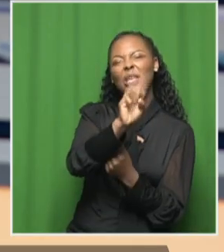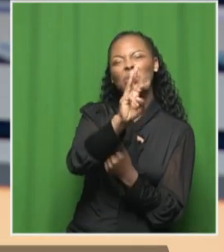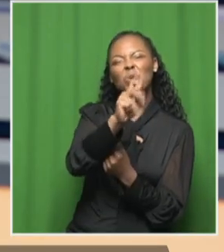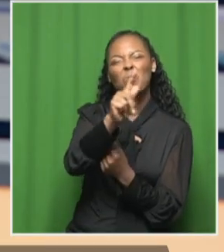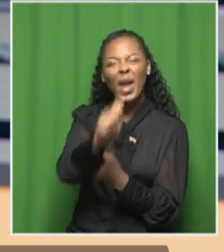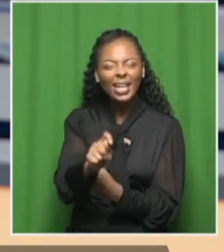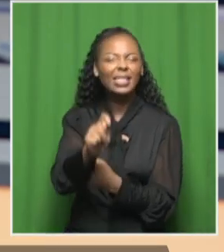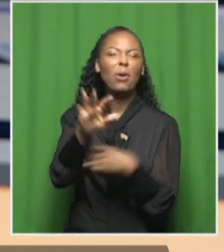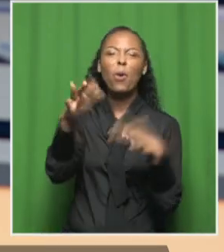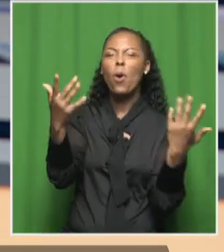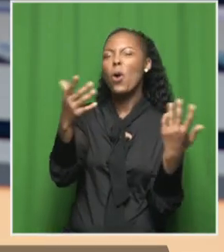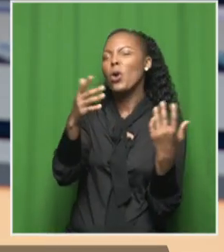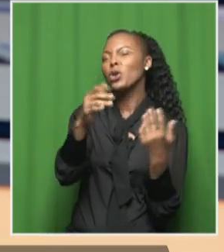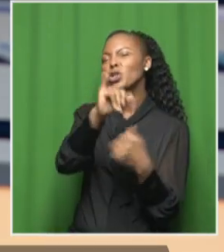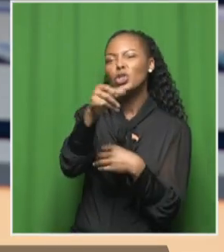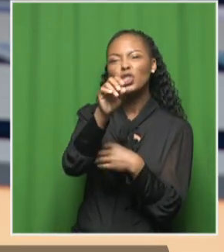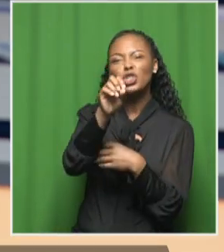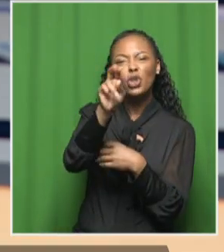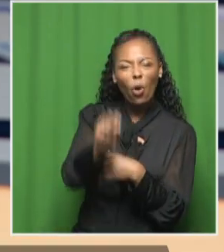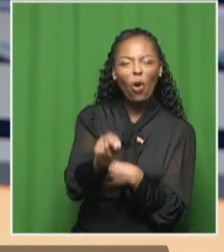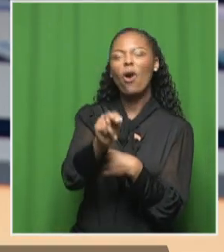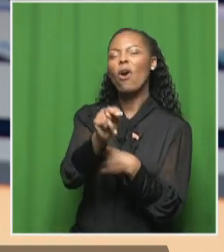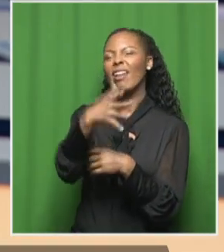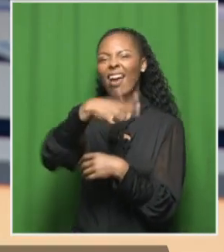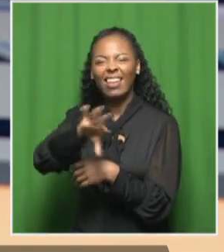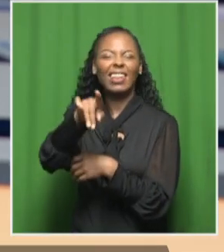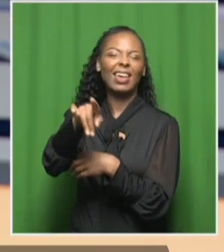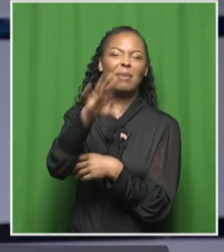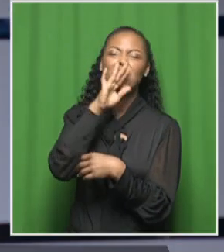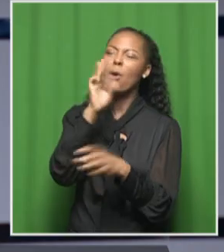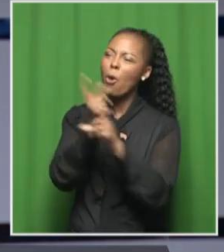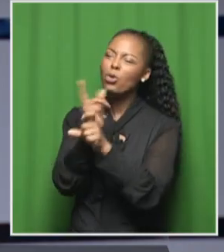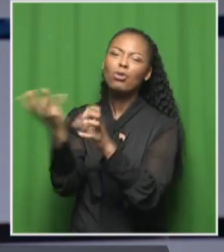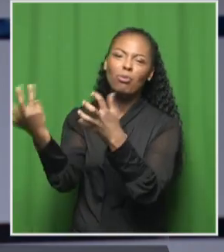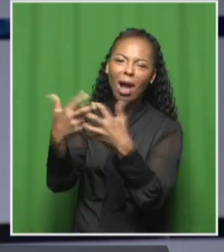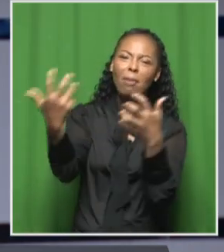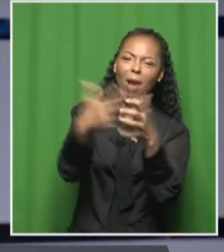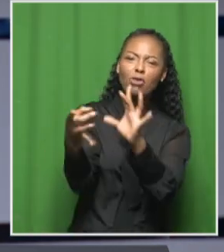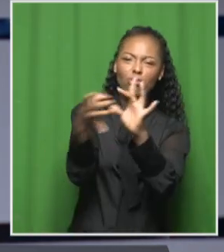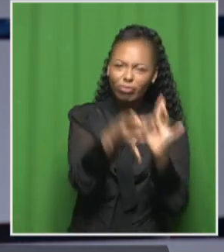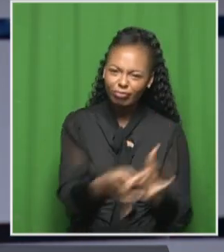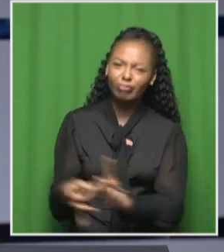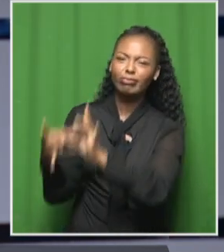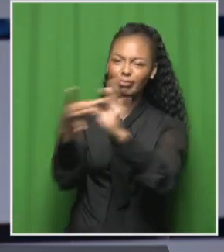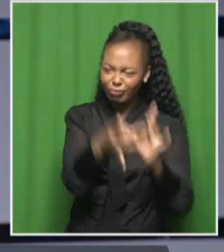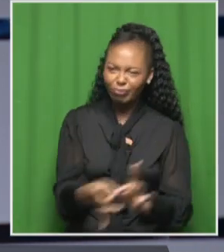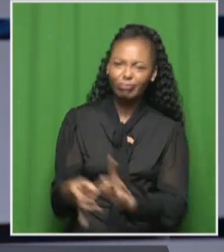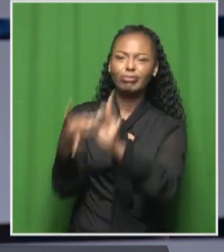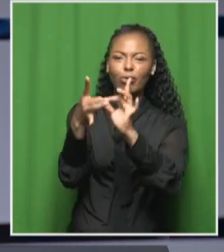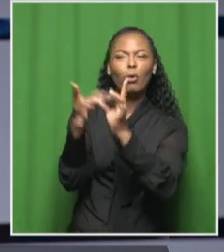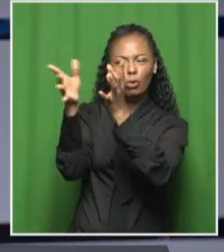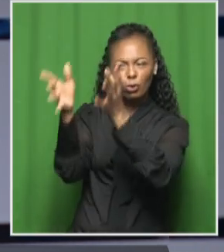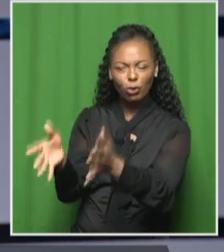seamlessly fit into wherever it is that you find yourself. Yeah, because I've learned that at the end of the day,